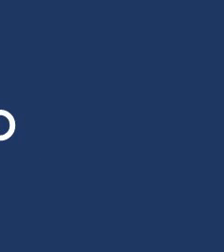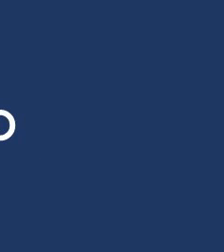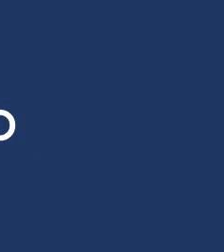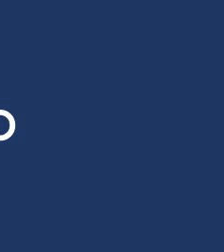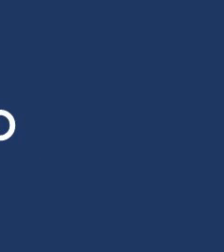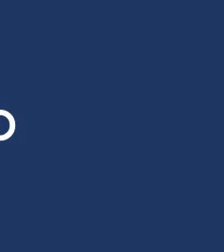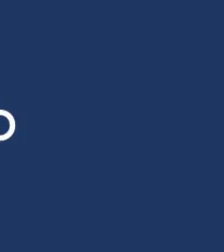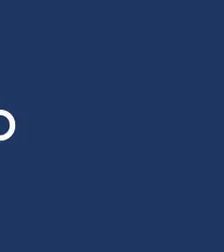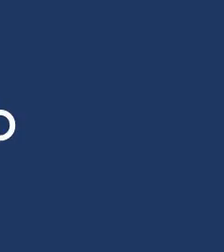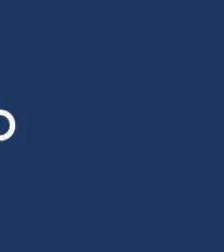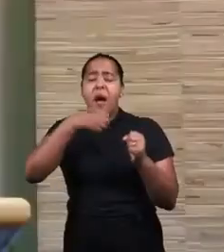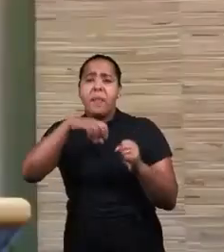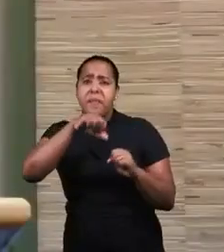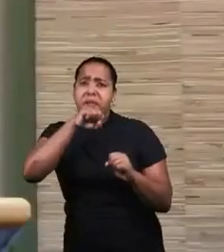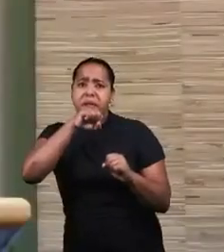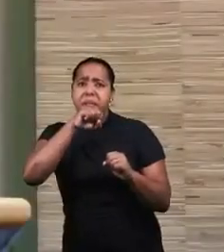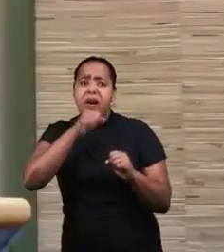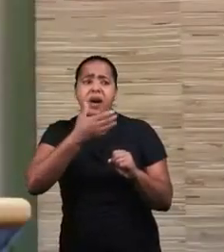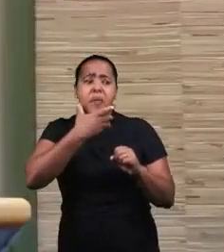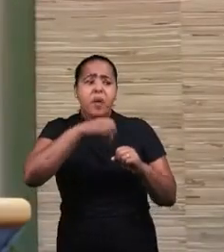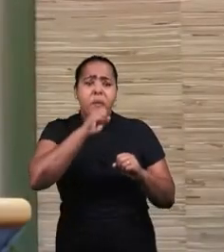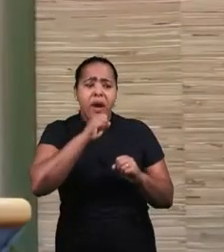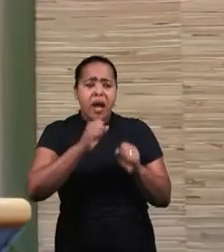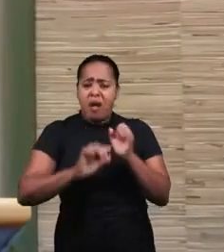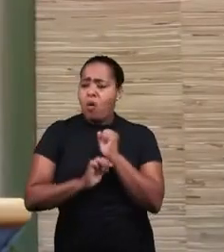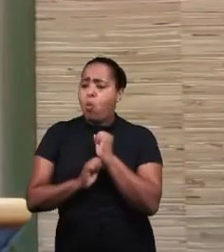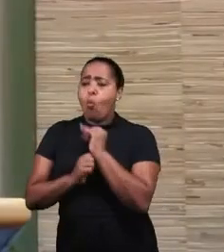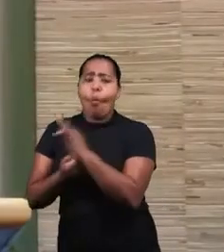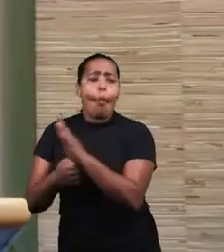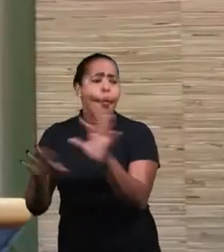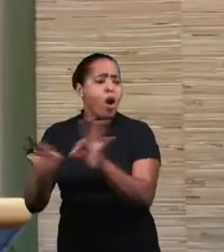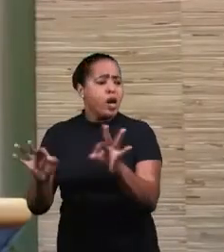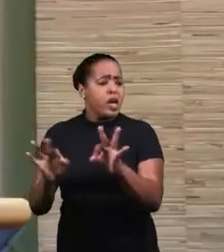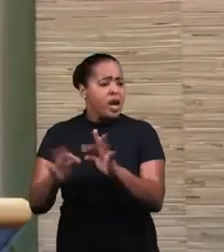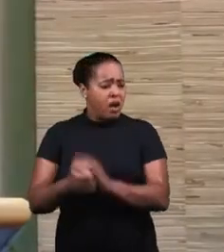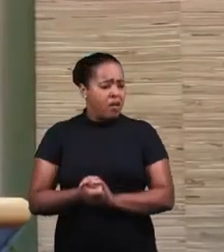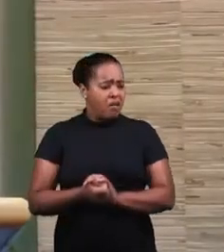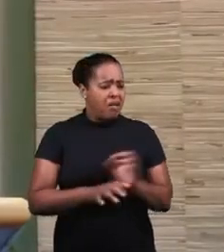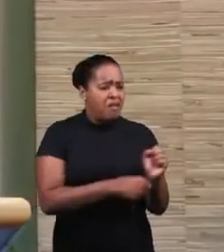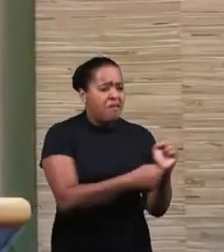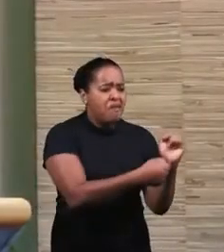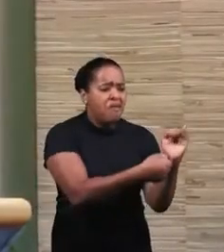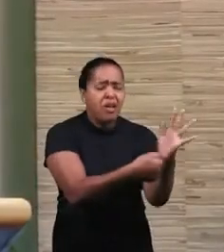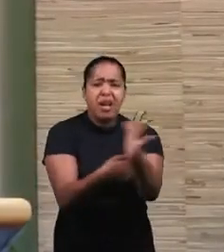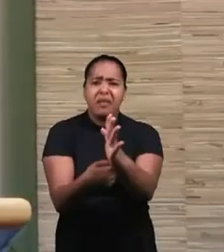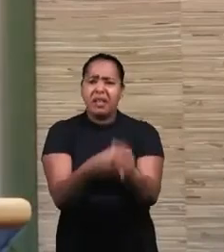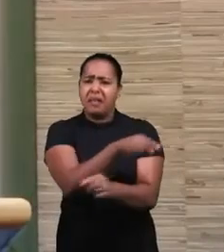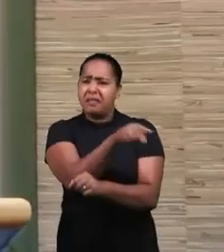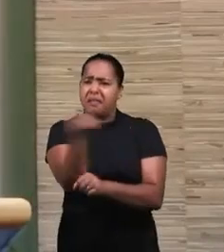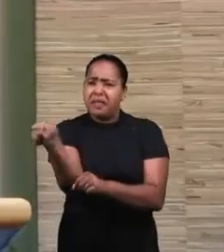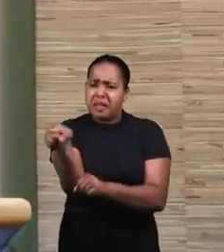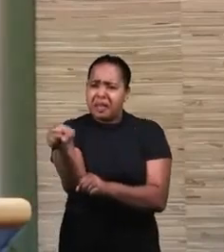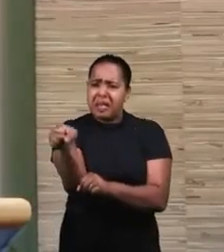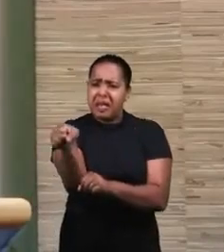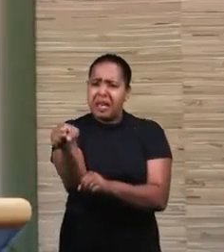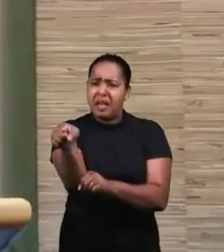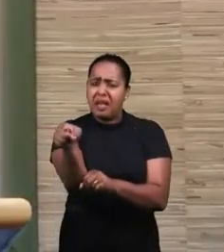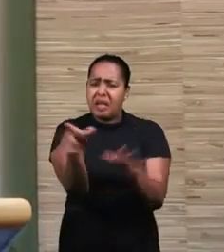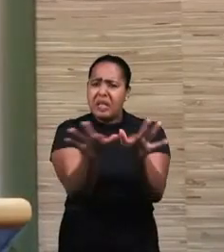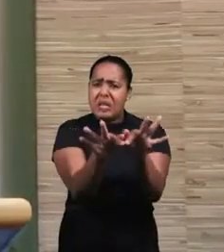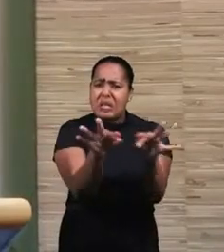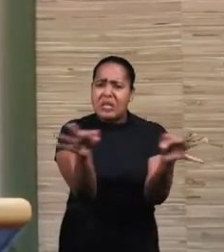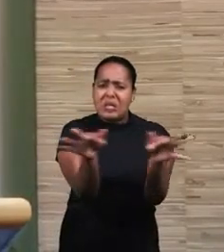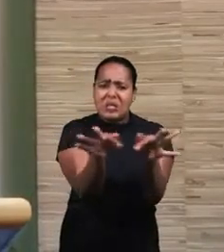Israel. I haven't declared. So should I declare it to you, church? That is merely in the